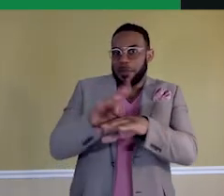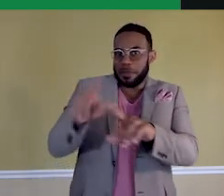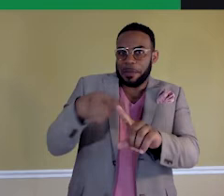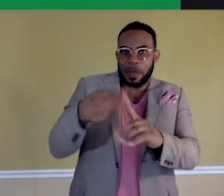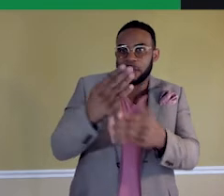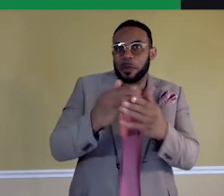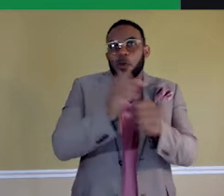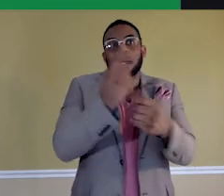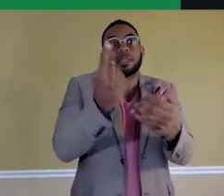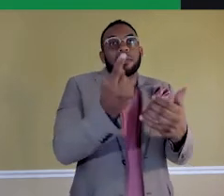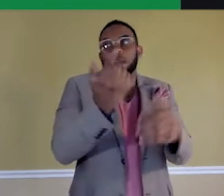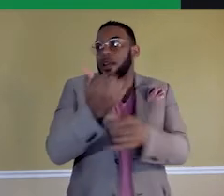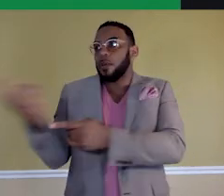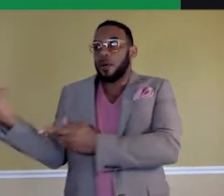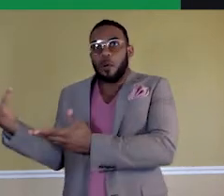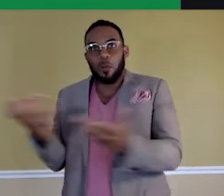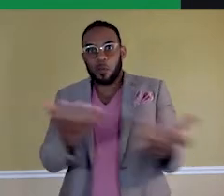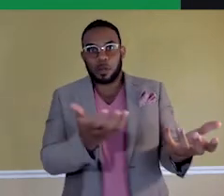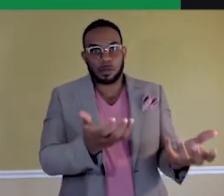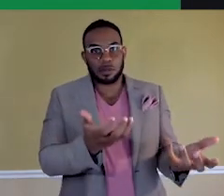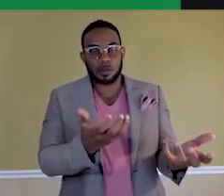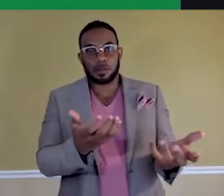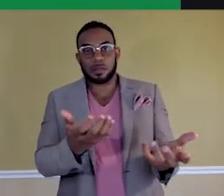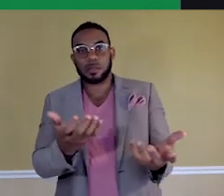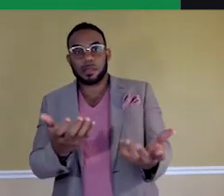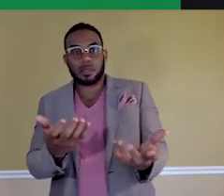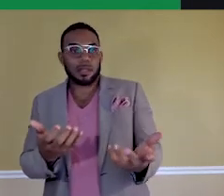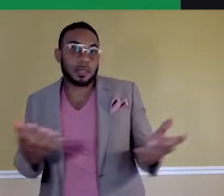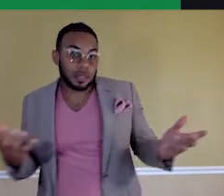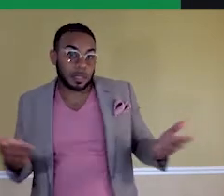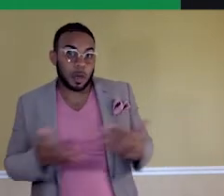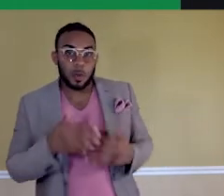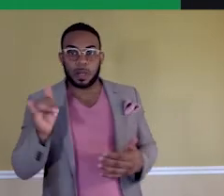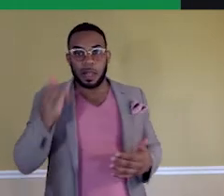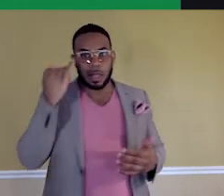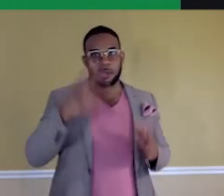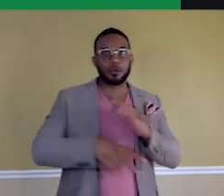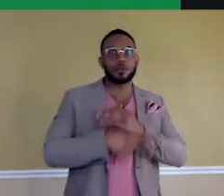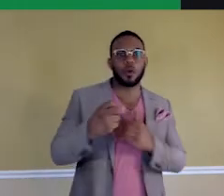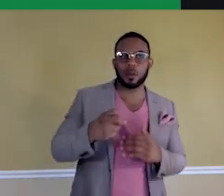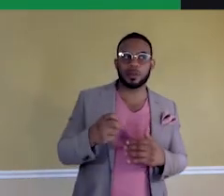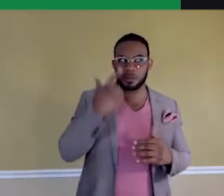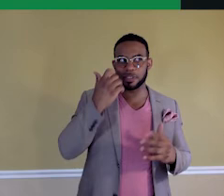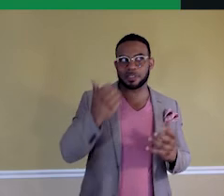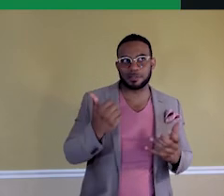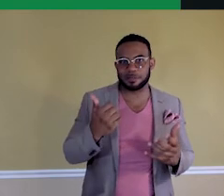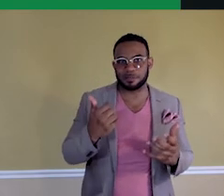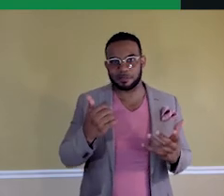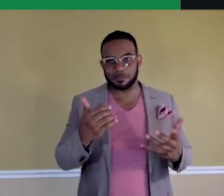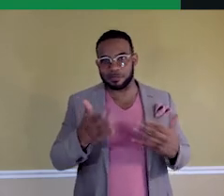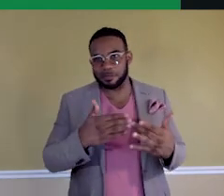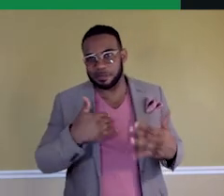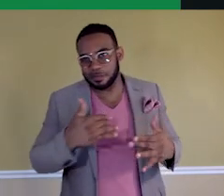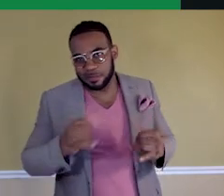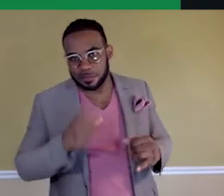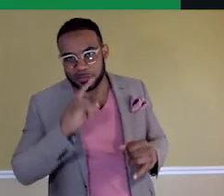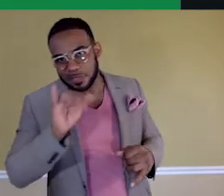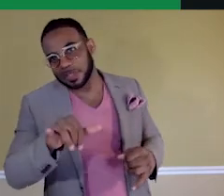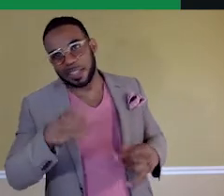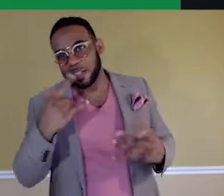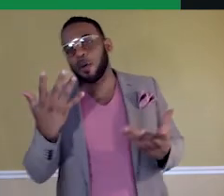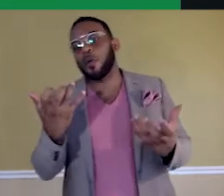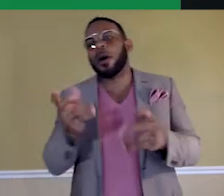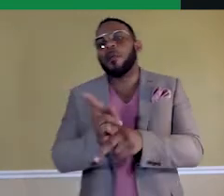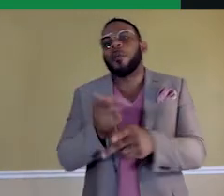about. Somebody creates something everyone wants, and it does not matter if the idea is stolen. The consumers do not bother themselves with that. They just